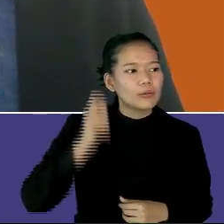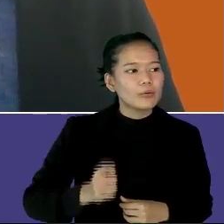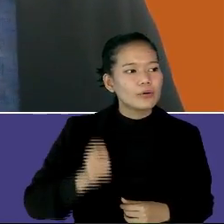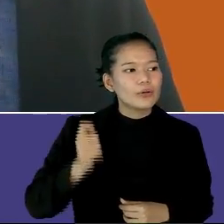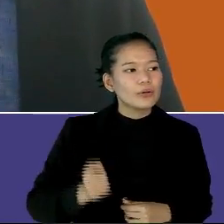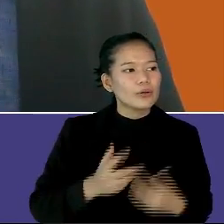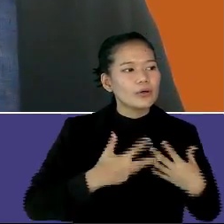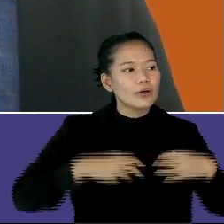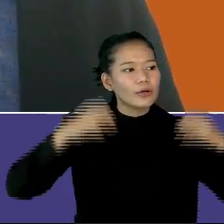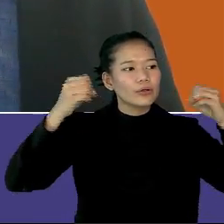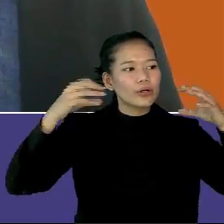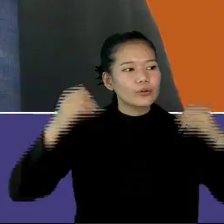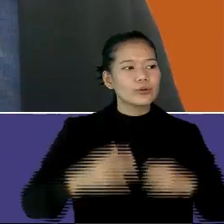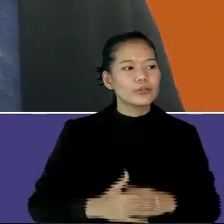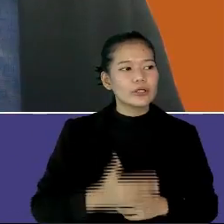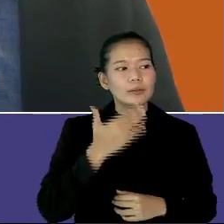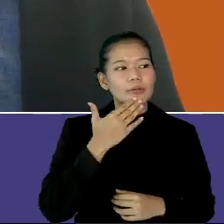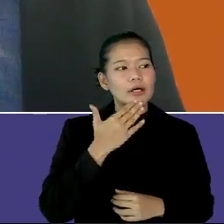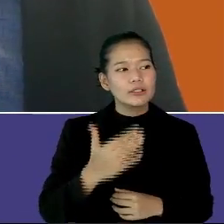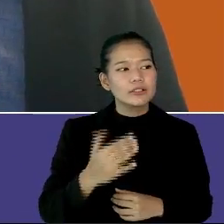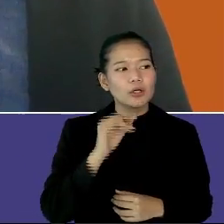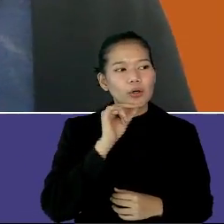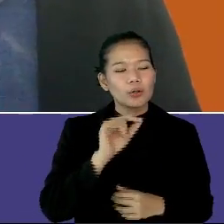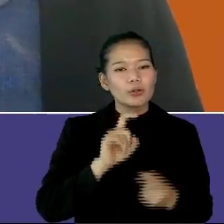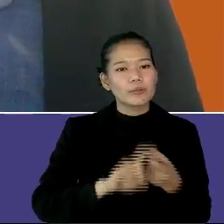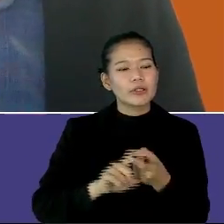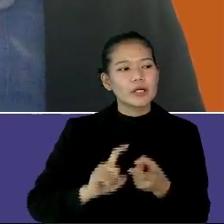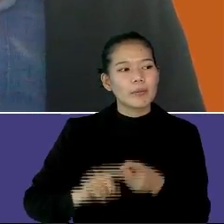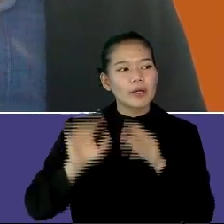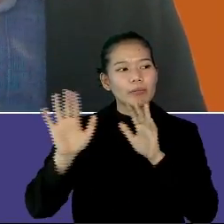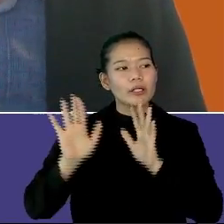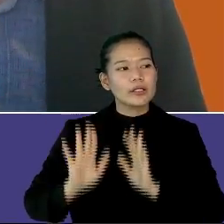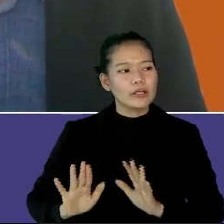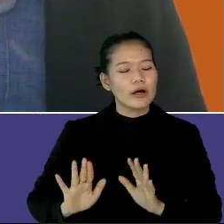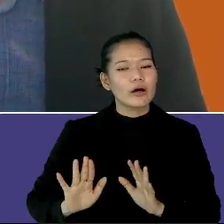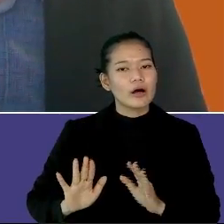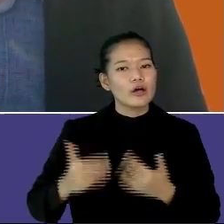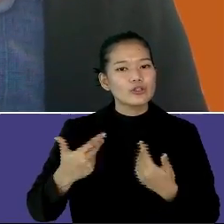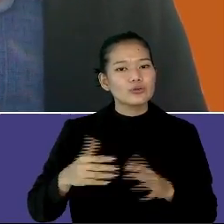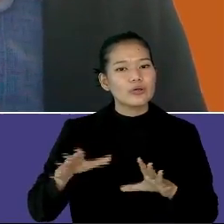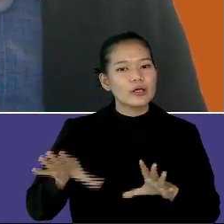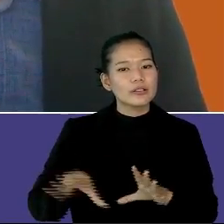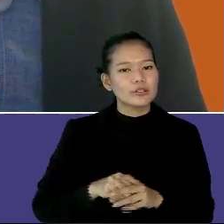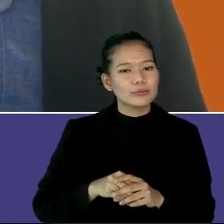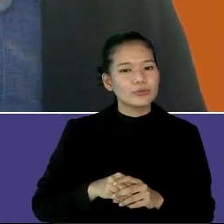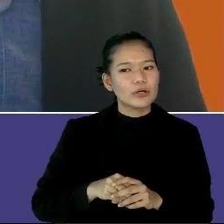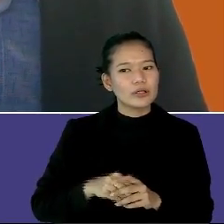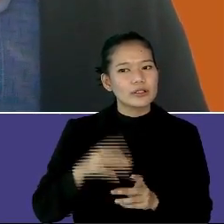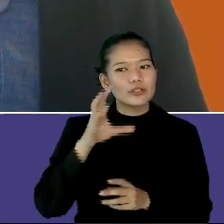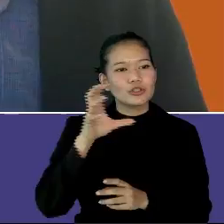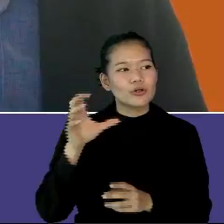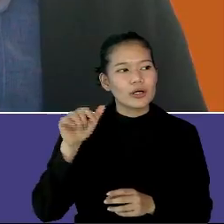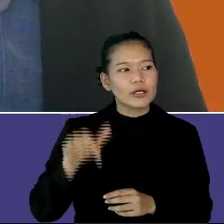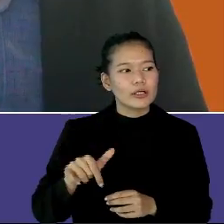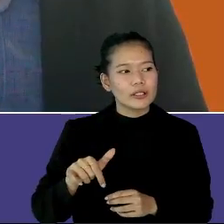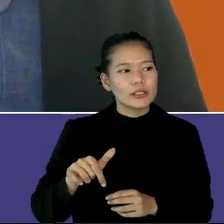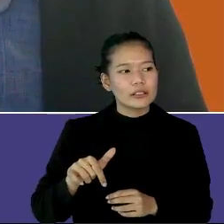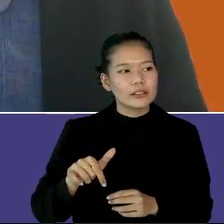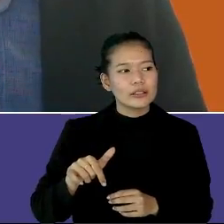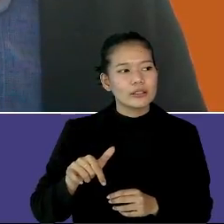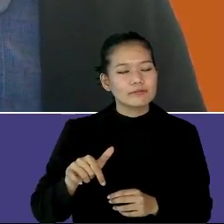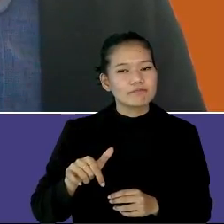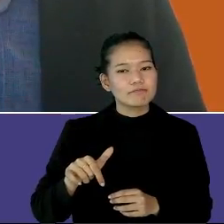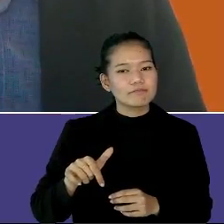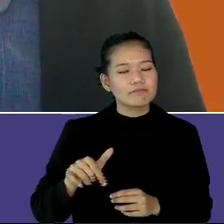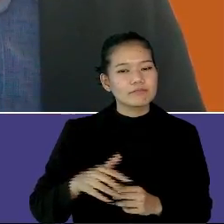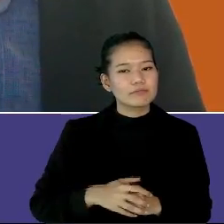in the media who have joined us today in this briefing, including Mr. Ed Davis, as we have done various times in